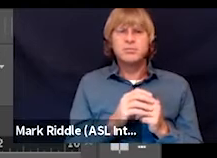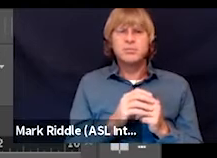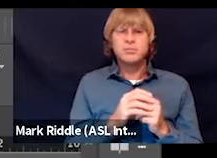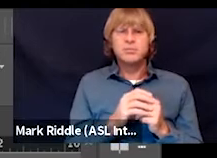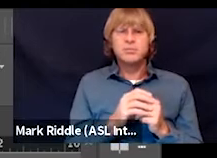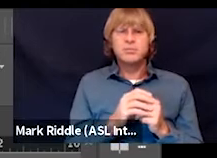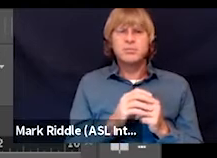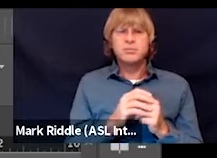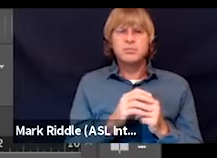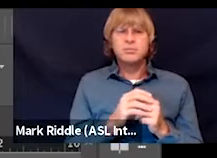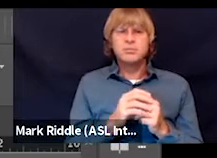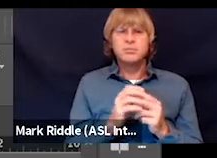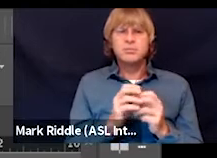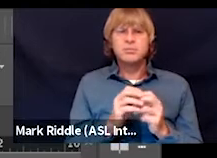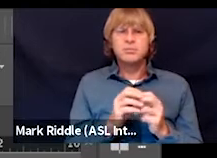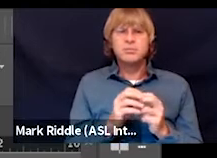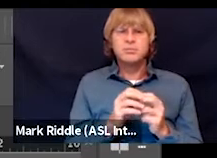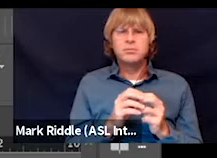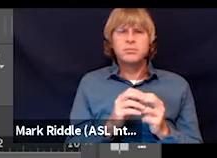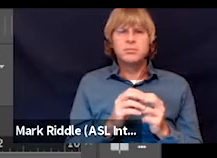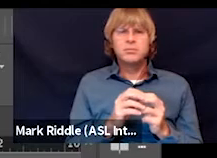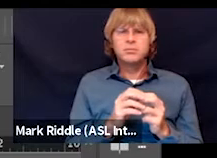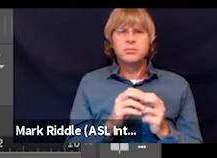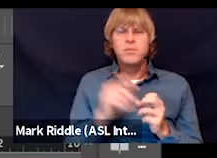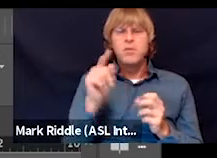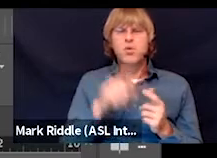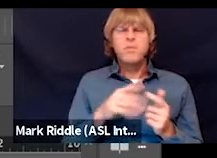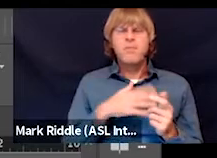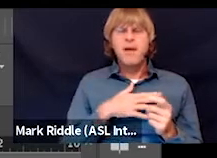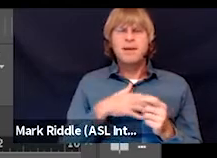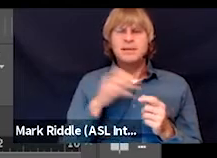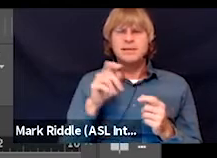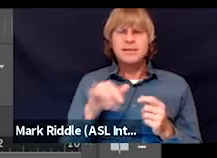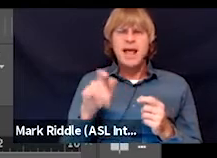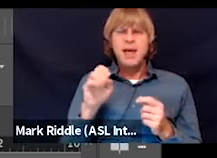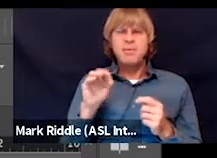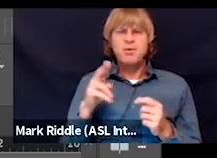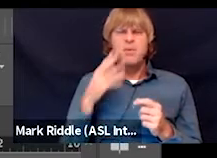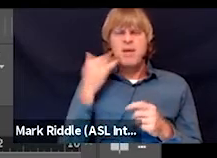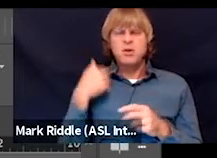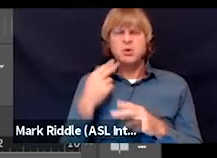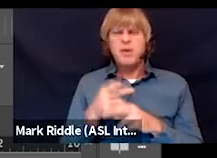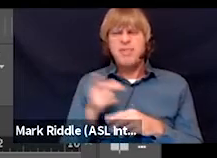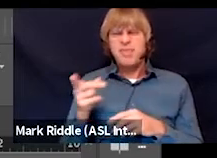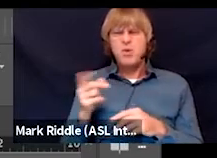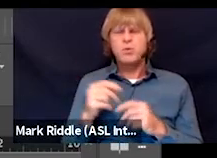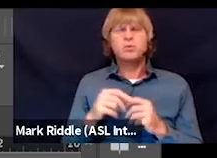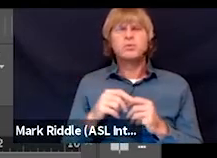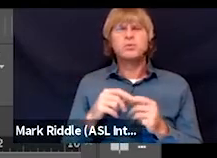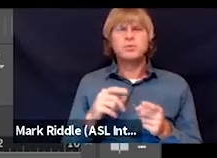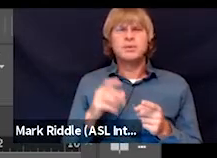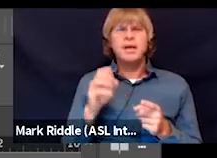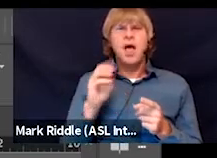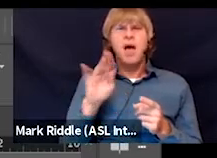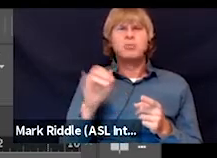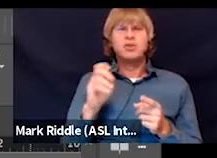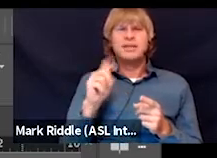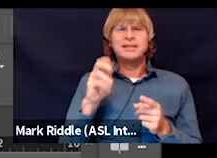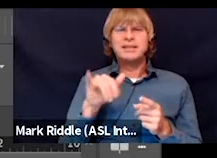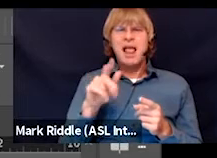let's see. I should just go to my style menu. I would be better off there. So here's my little object style